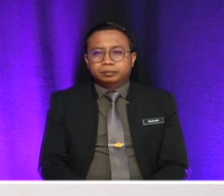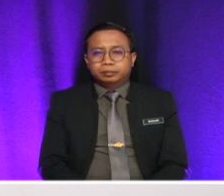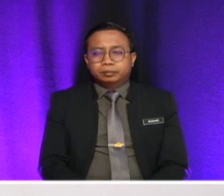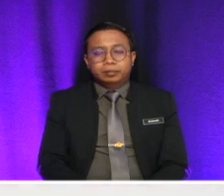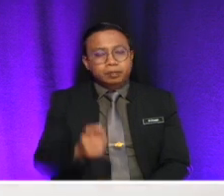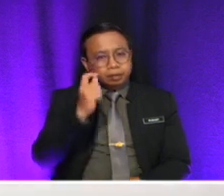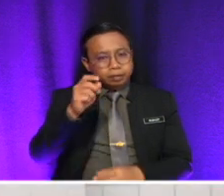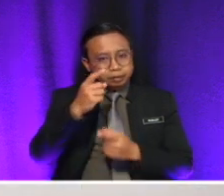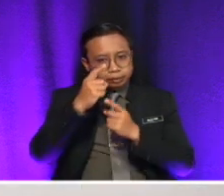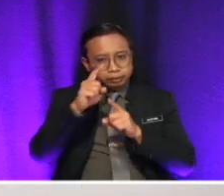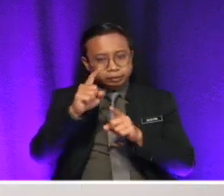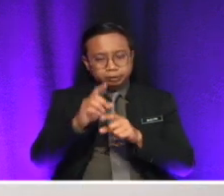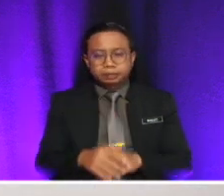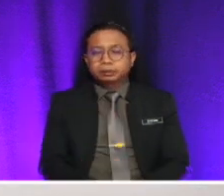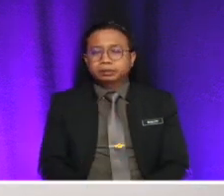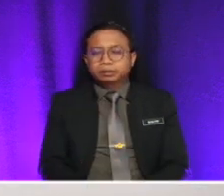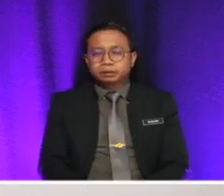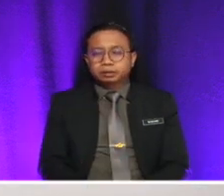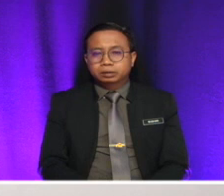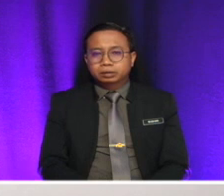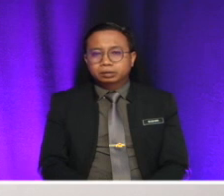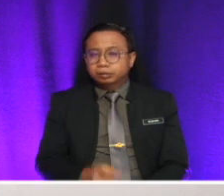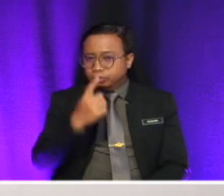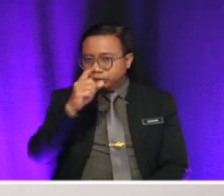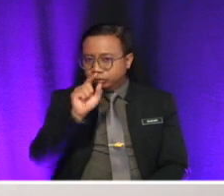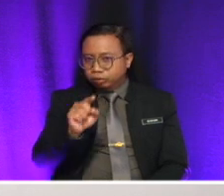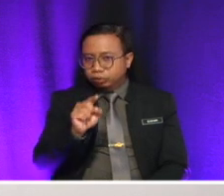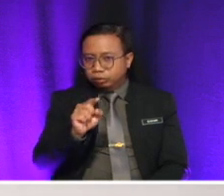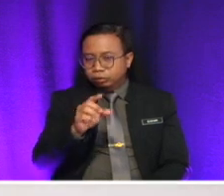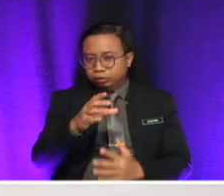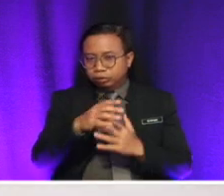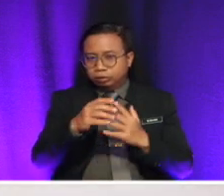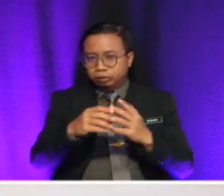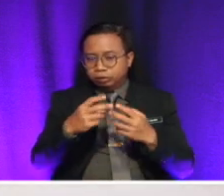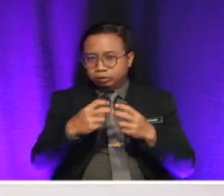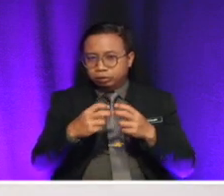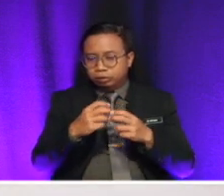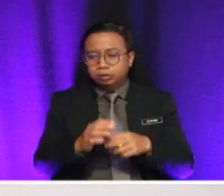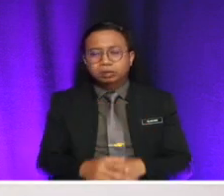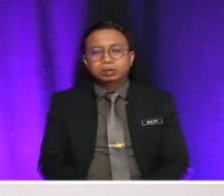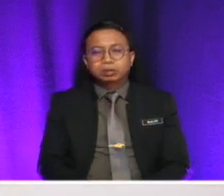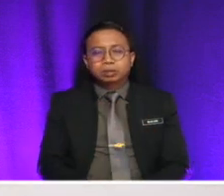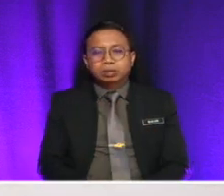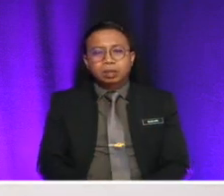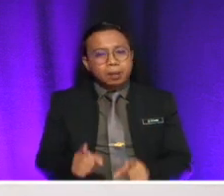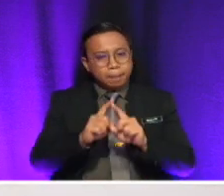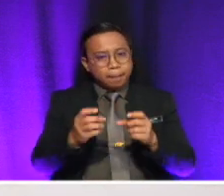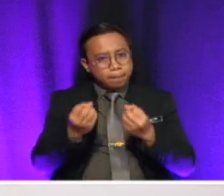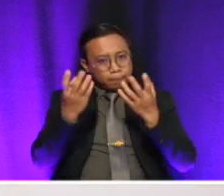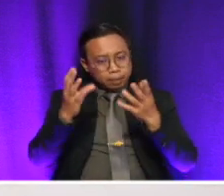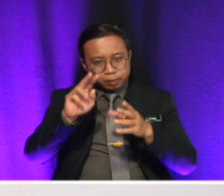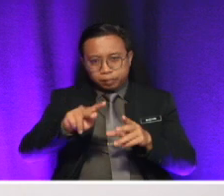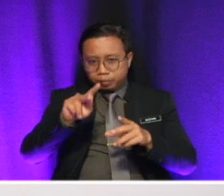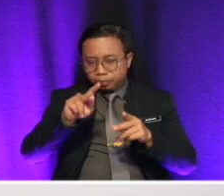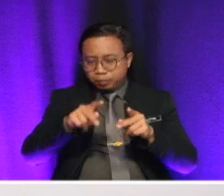The answer for paragraph 2 is D, which is for you, a lack of electricity is a temporary inconvenience, but for many people in